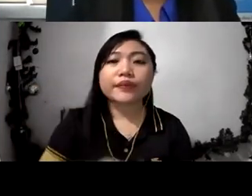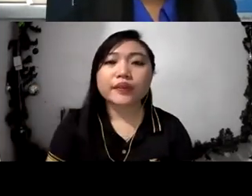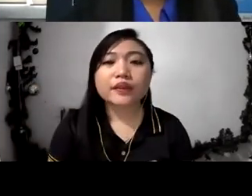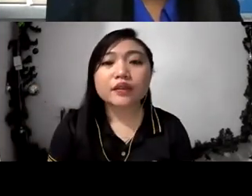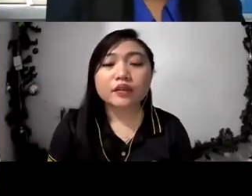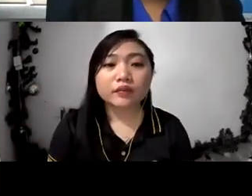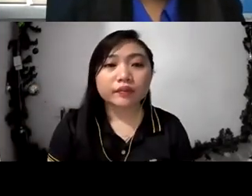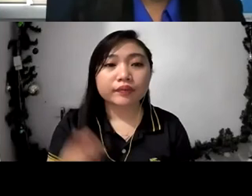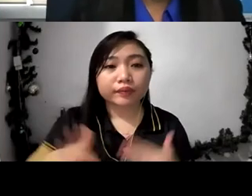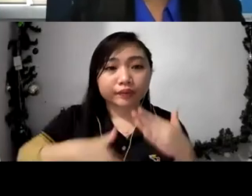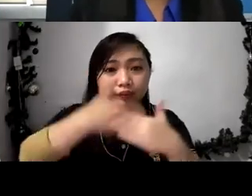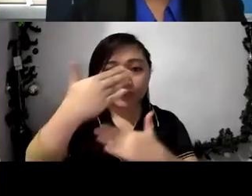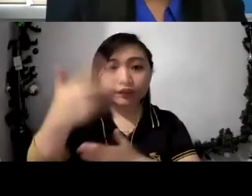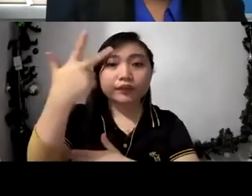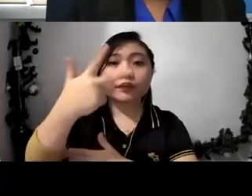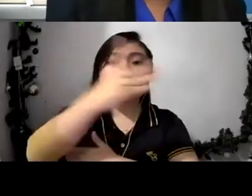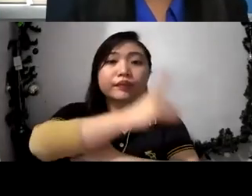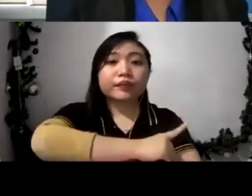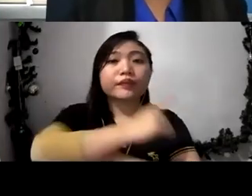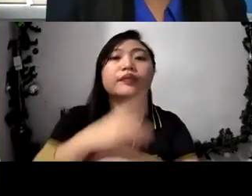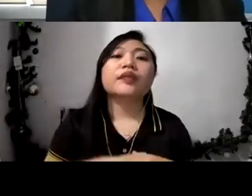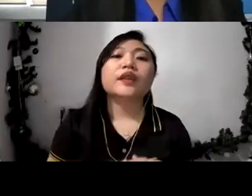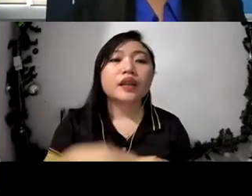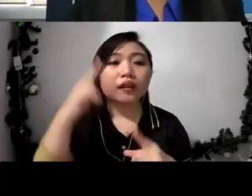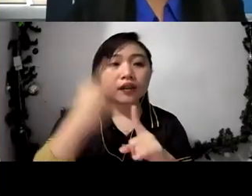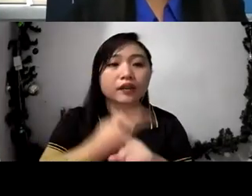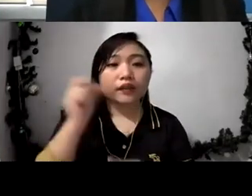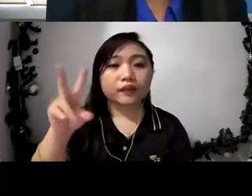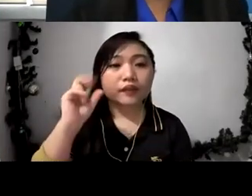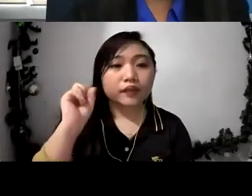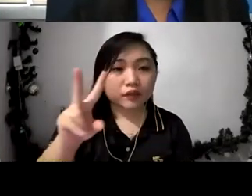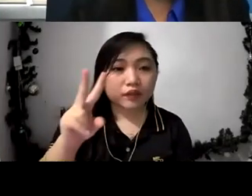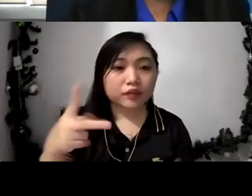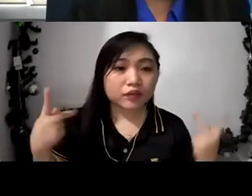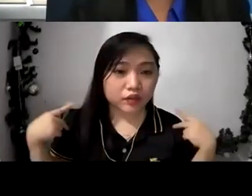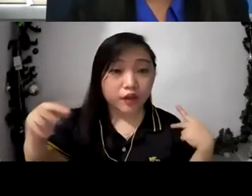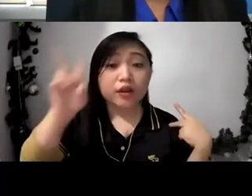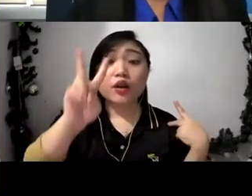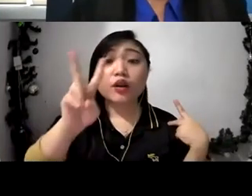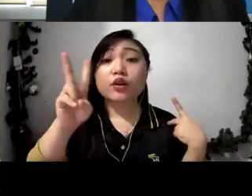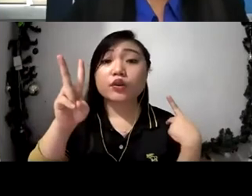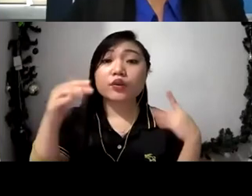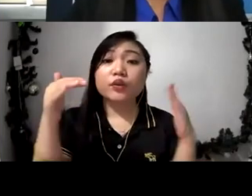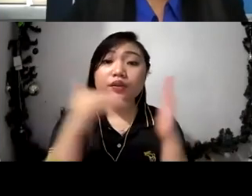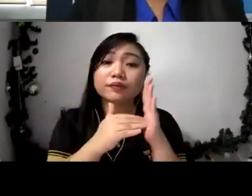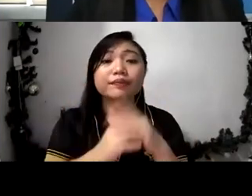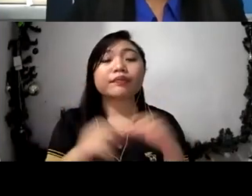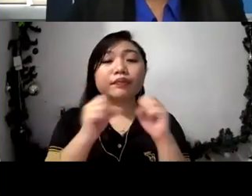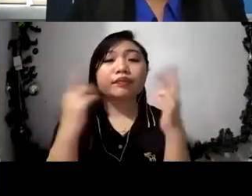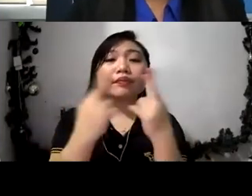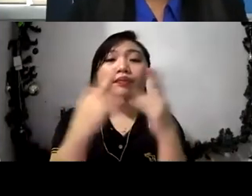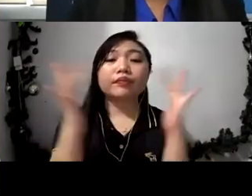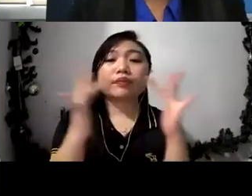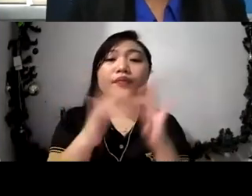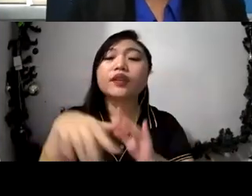our third day on November 12, we will have two sessions, one in the morning and one in